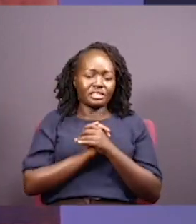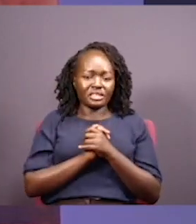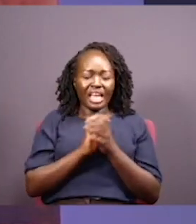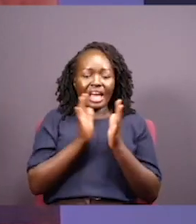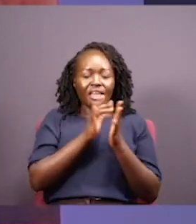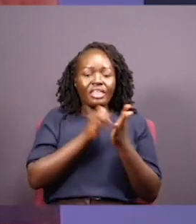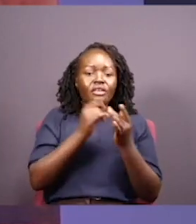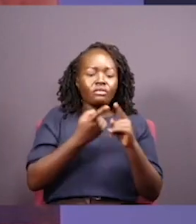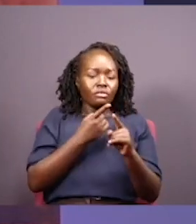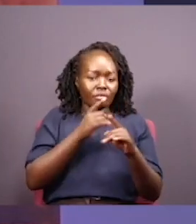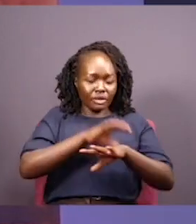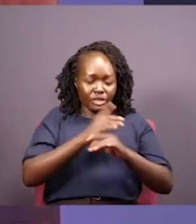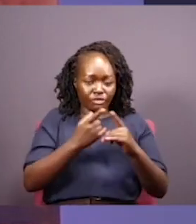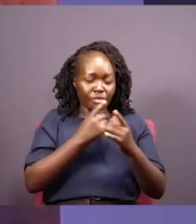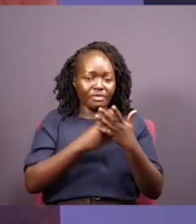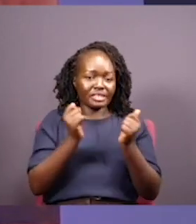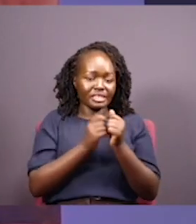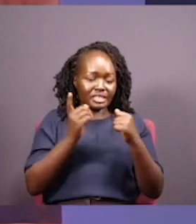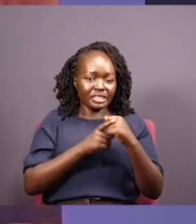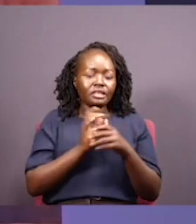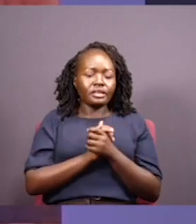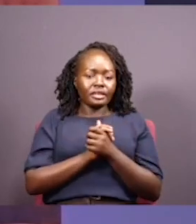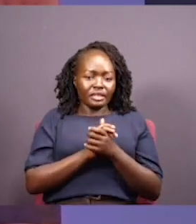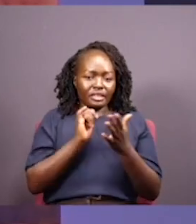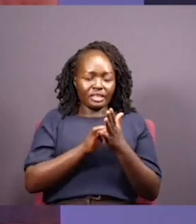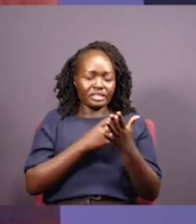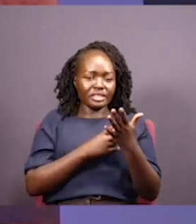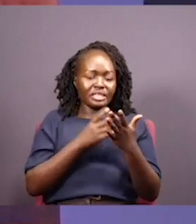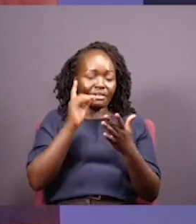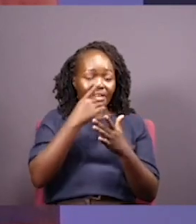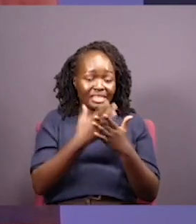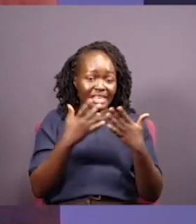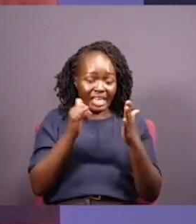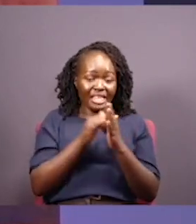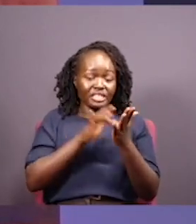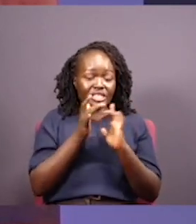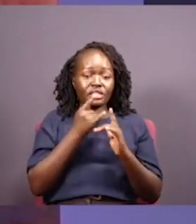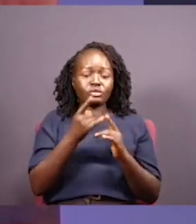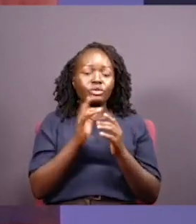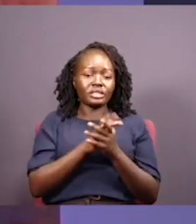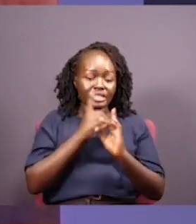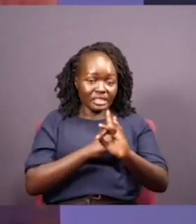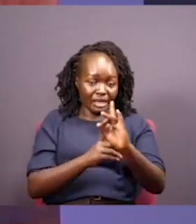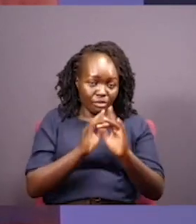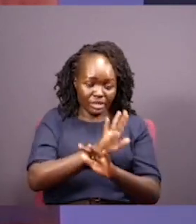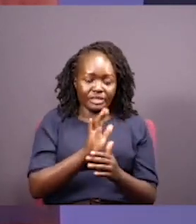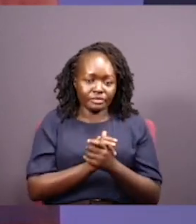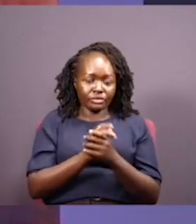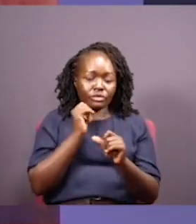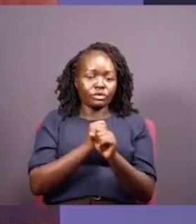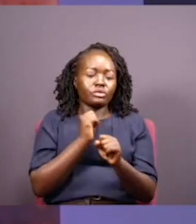verse 16. This is the very first thing that Jesus told his disciples to do after